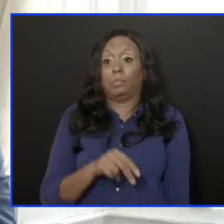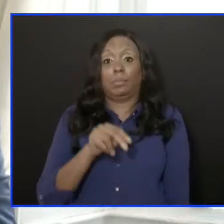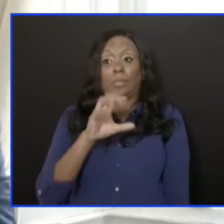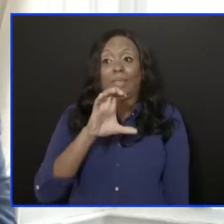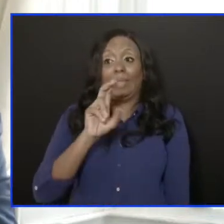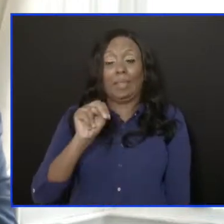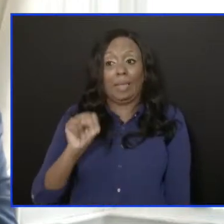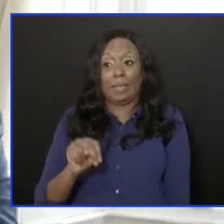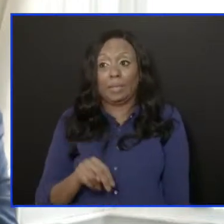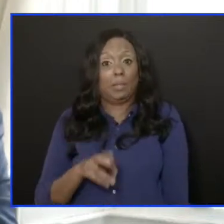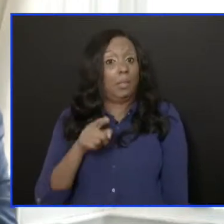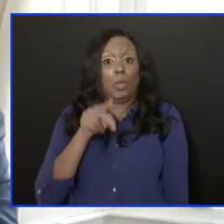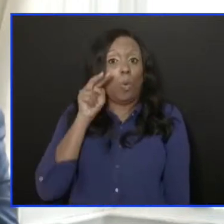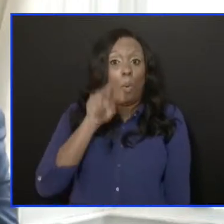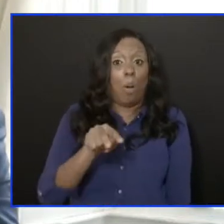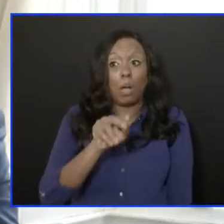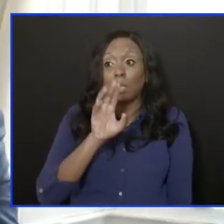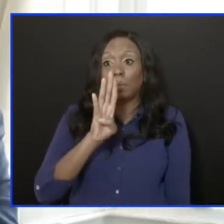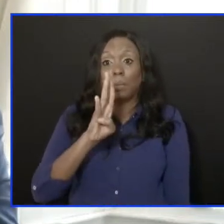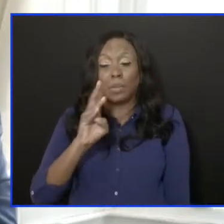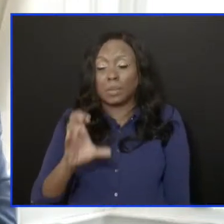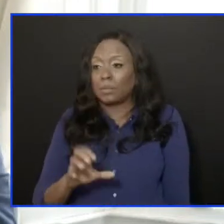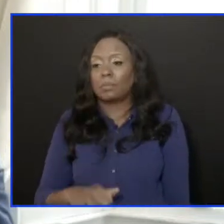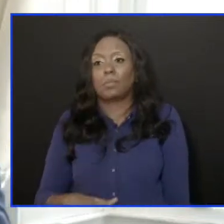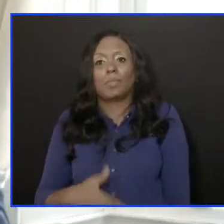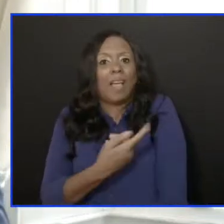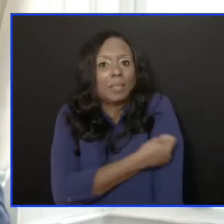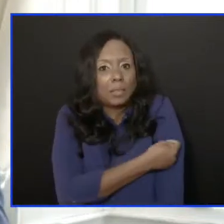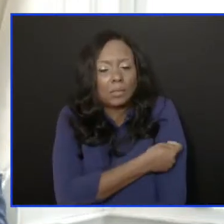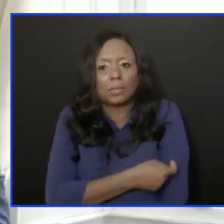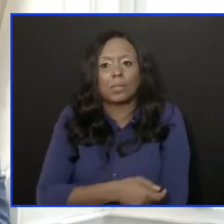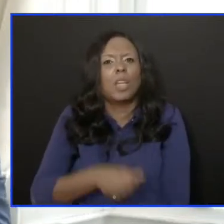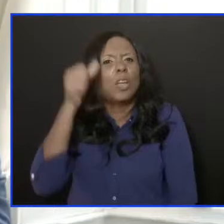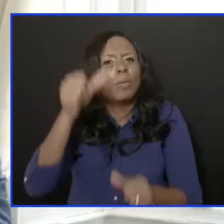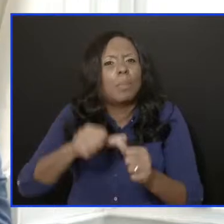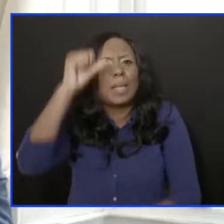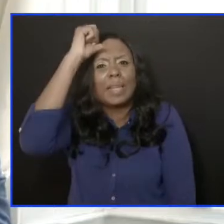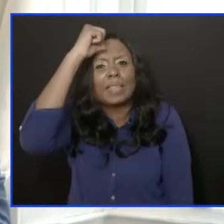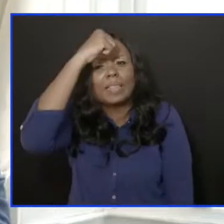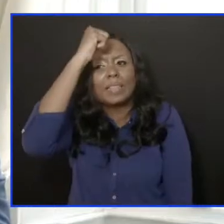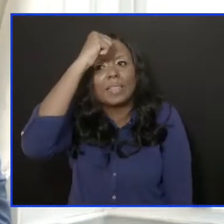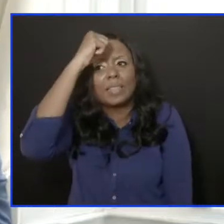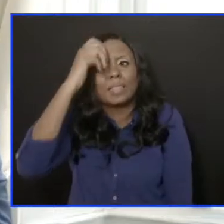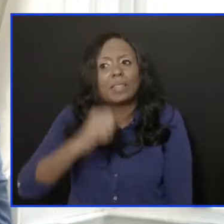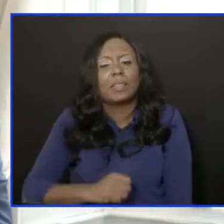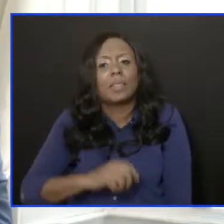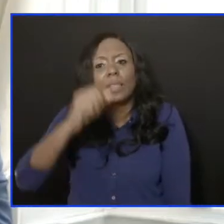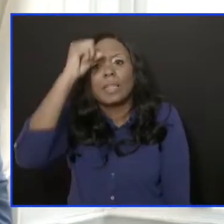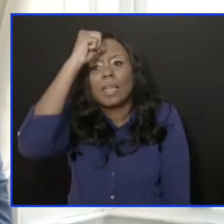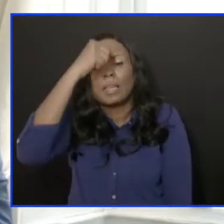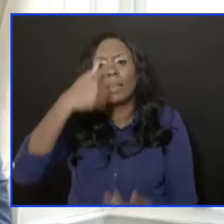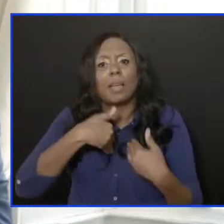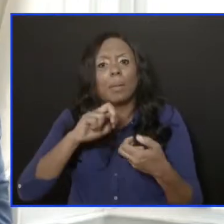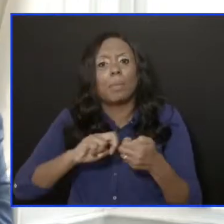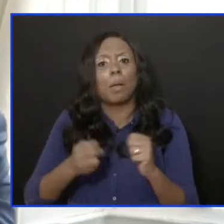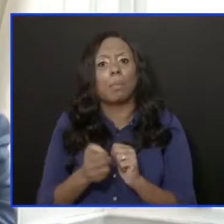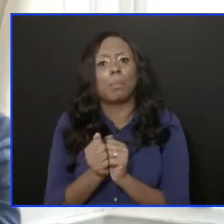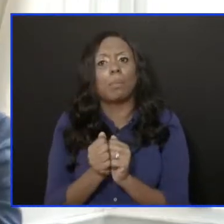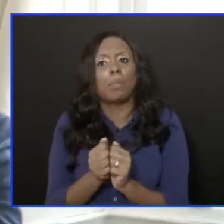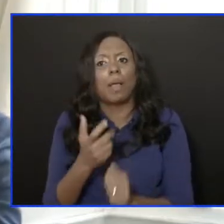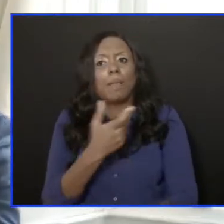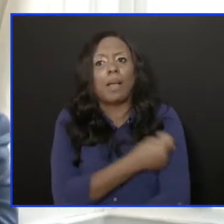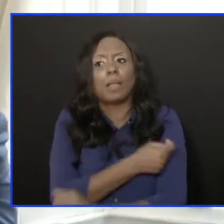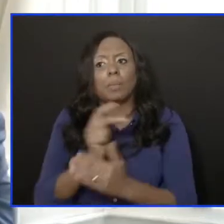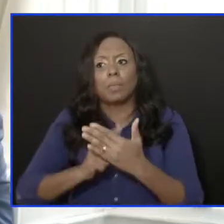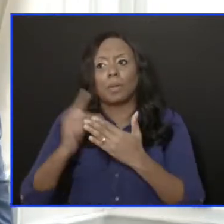CNN. What has changed is the vaccinated population has changed. Look at India. Remember when India had a problem with their vaccination program and they had low